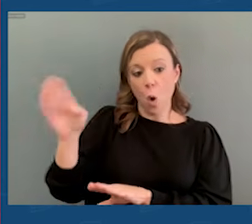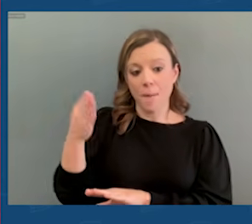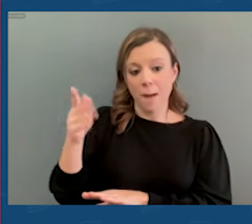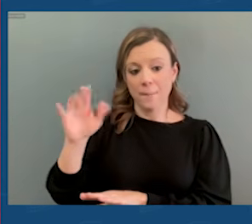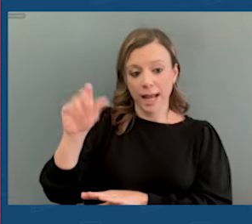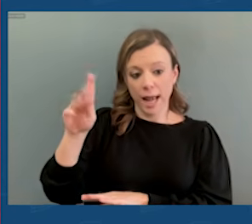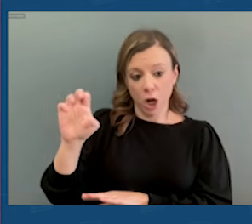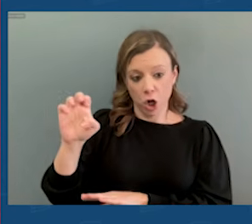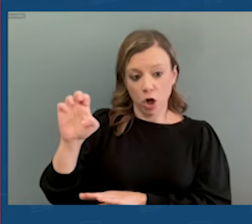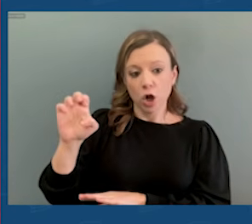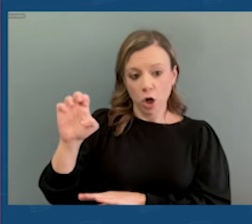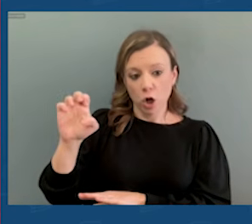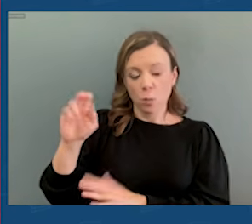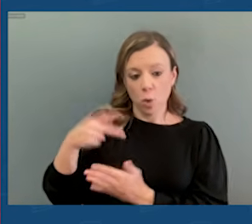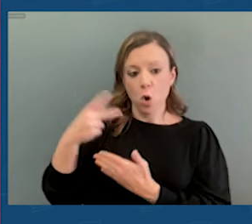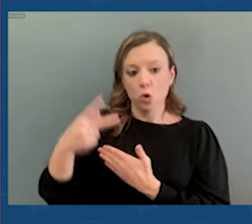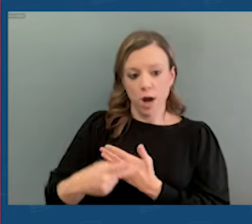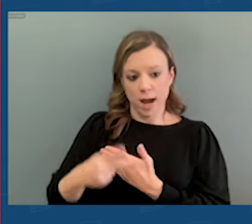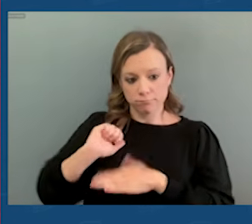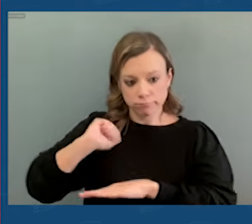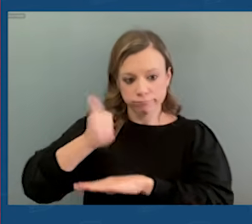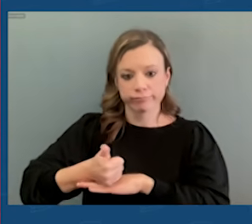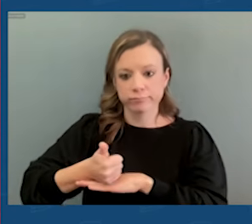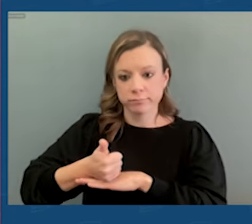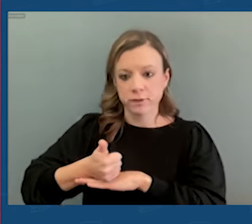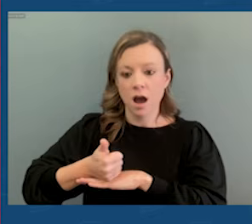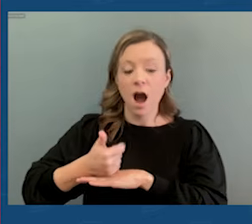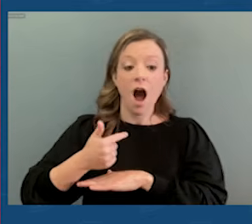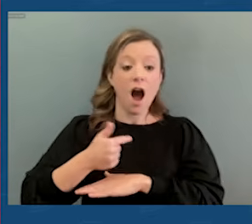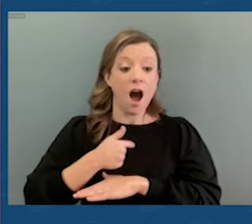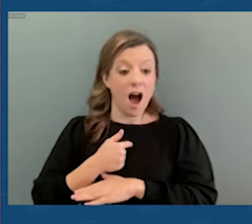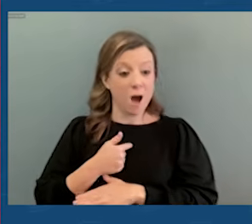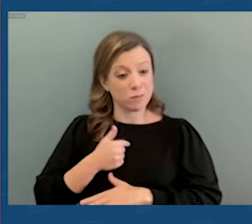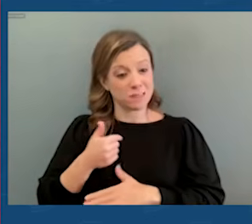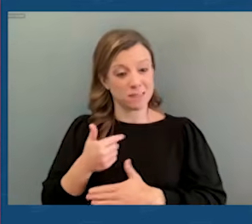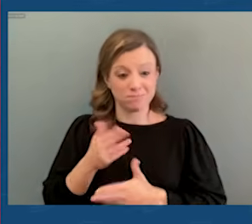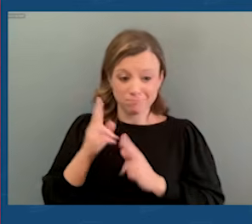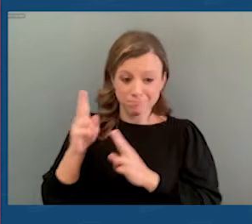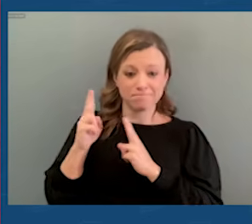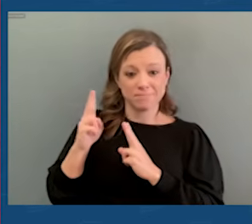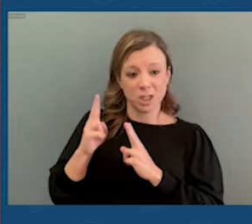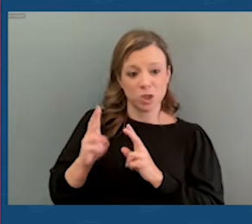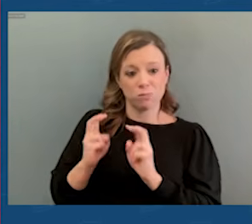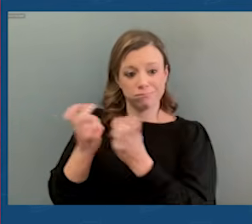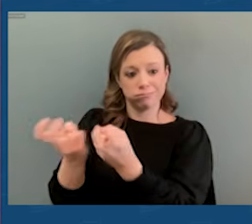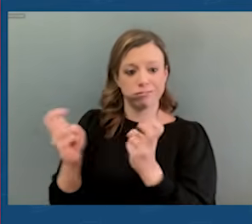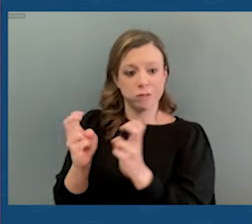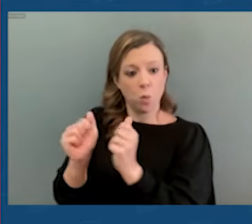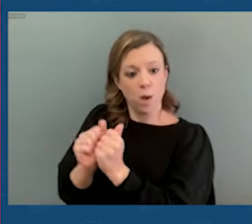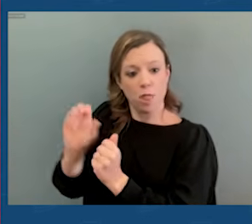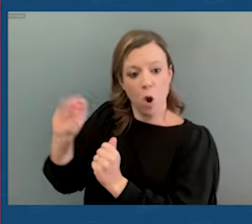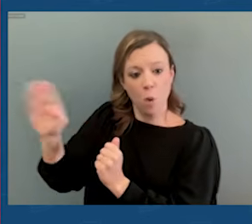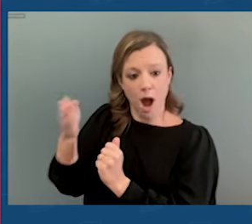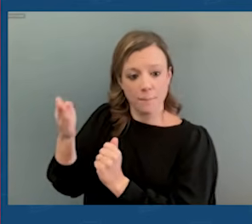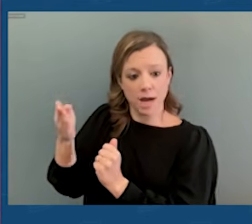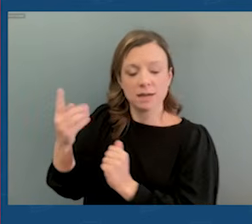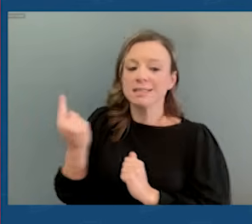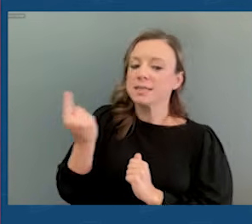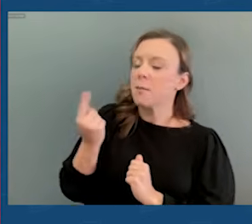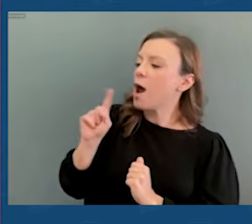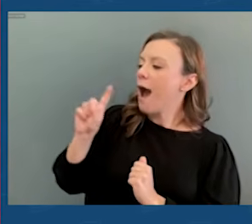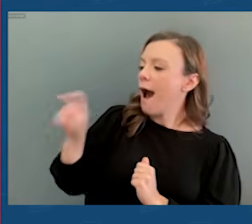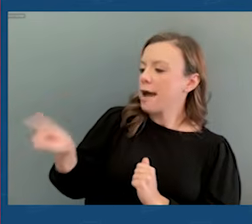happened to had a privilege to be with President Obama at dinner, and somebody in the audience said, "Why would you do this now? Why don't you